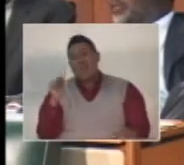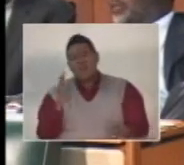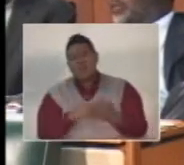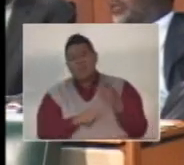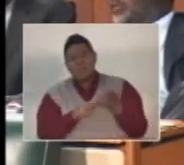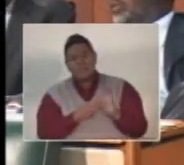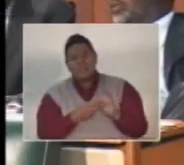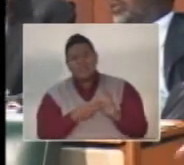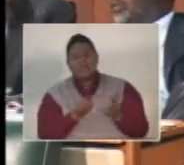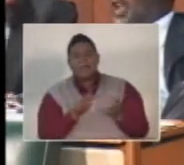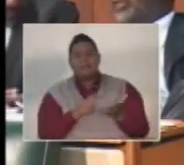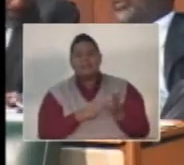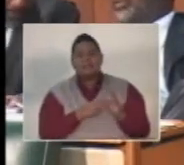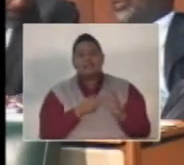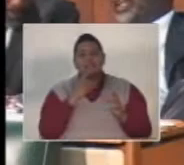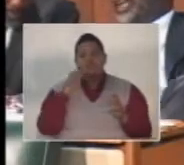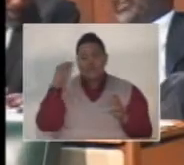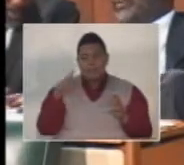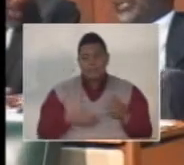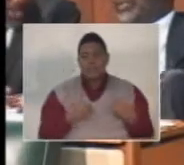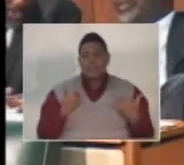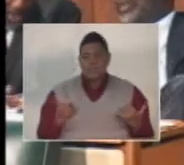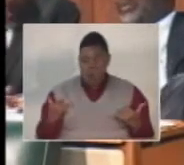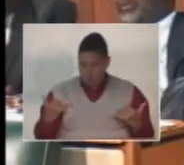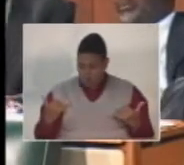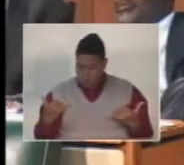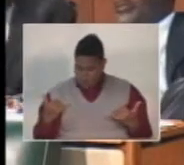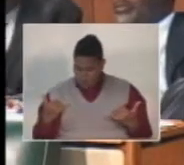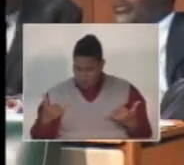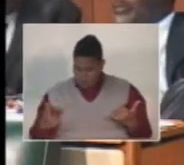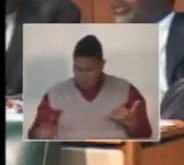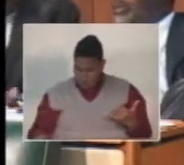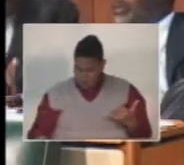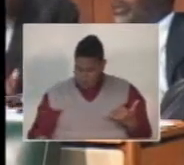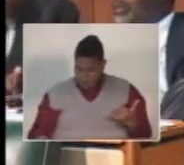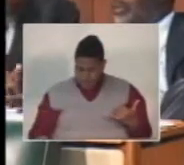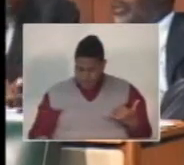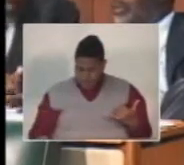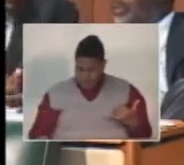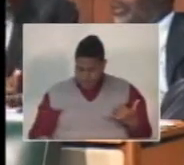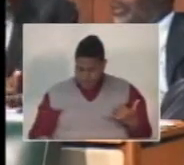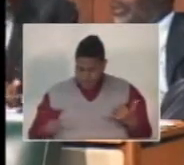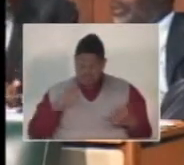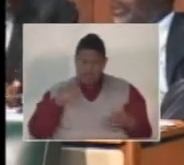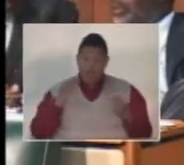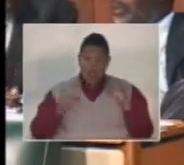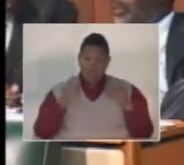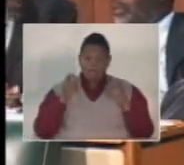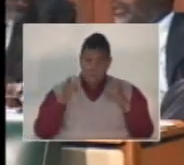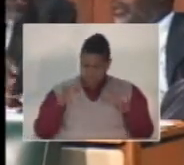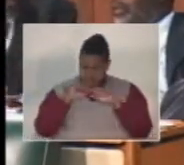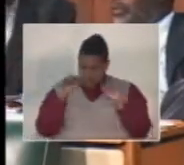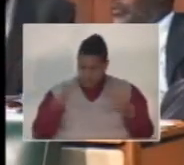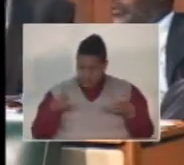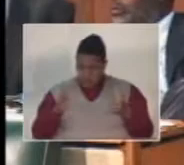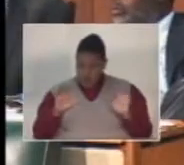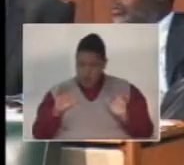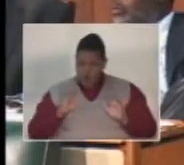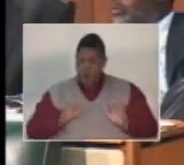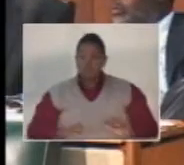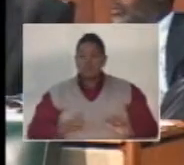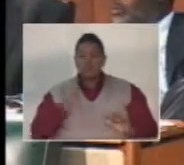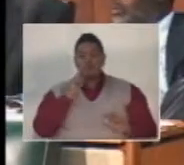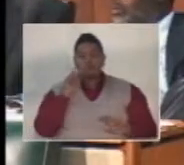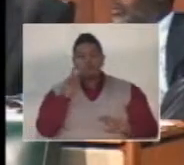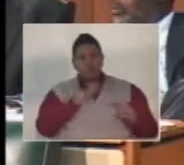once the automated system for Customs data is fully implemented. It is a port management system that will allow Customs to track